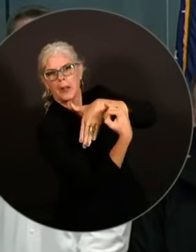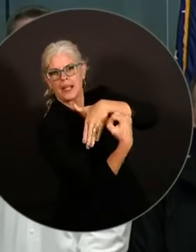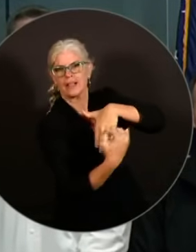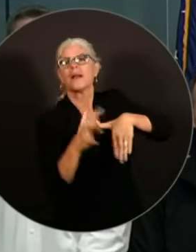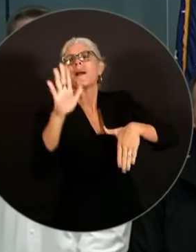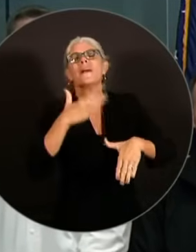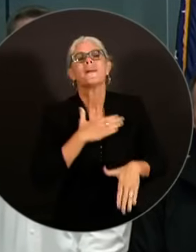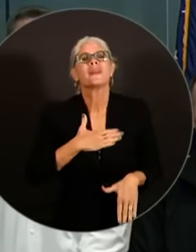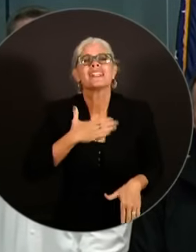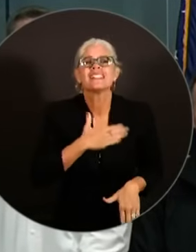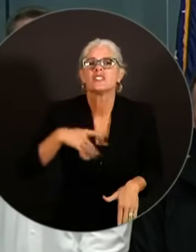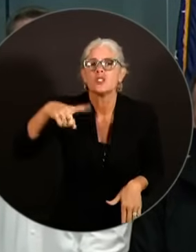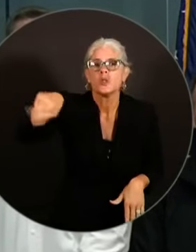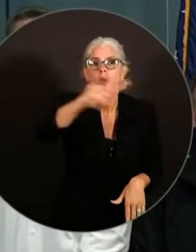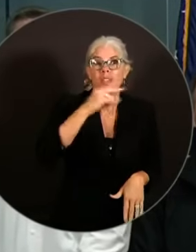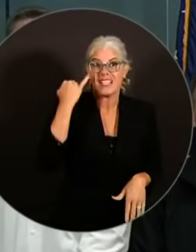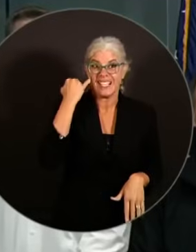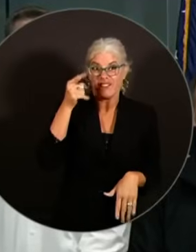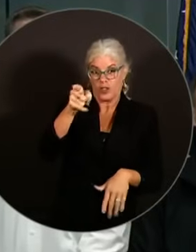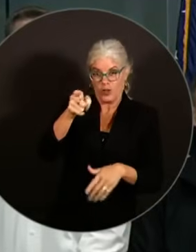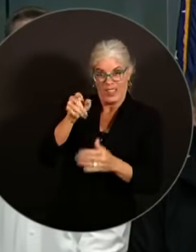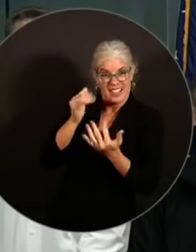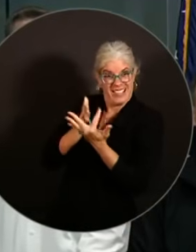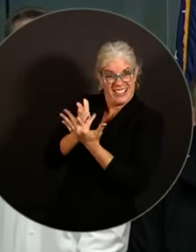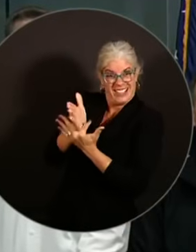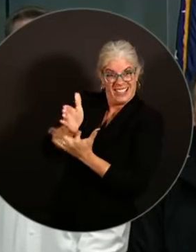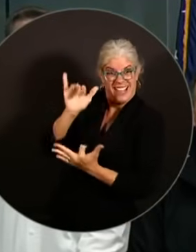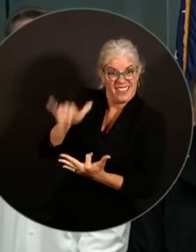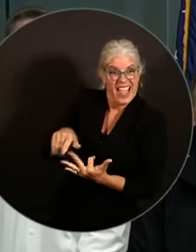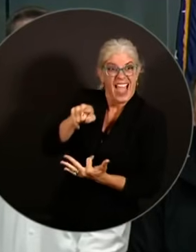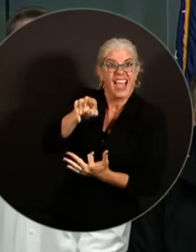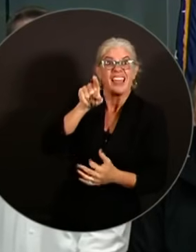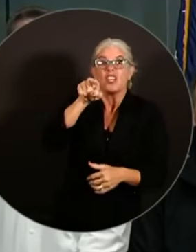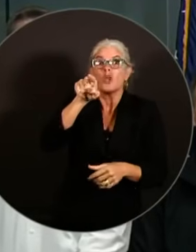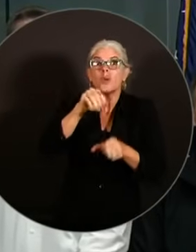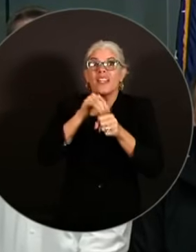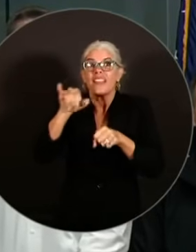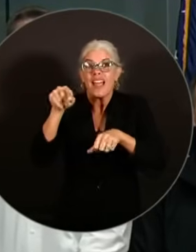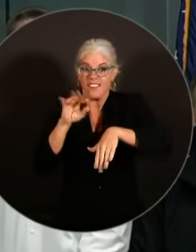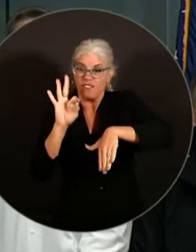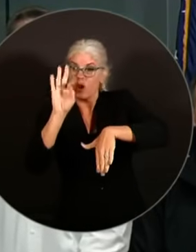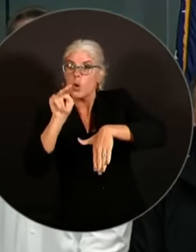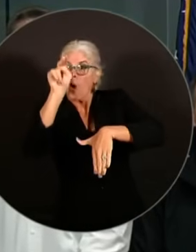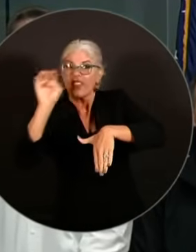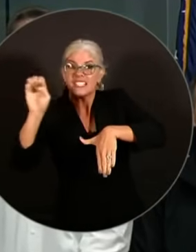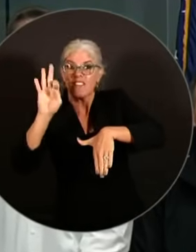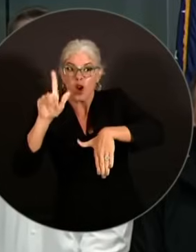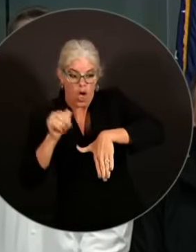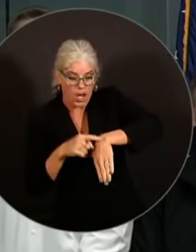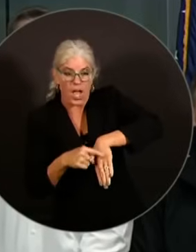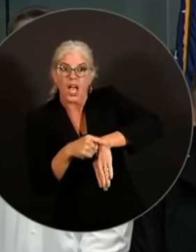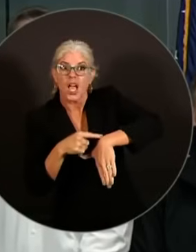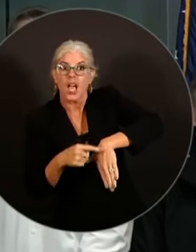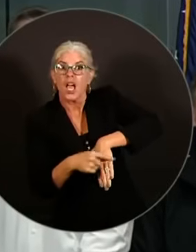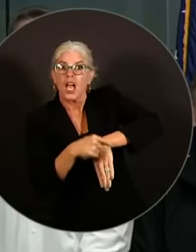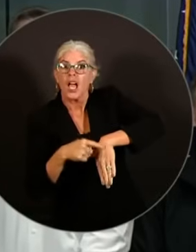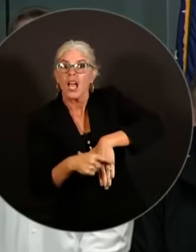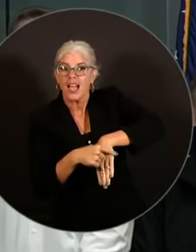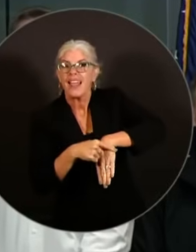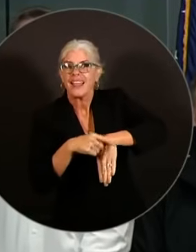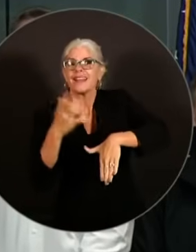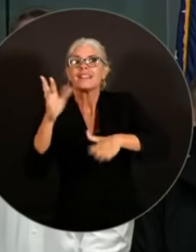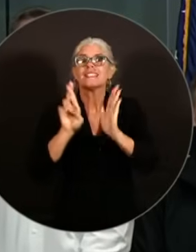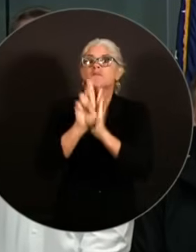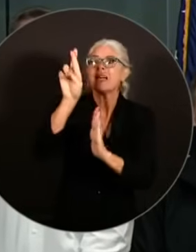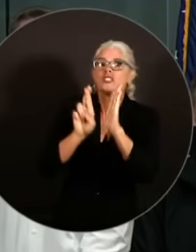especially if you're in the areas, if you're in those areas of northeast Florida, the east race coast, space coast, please make